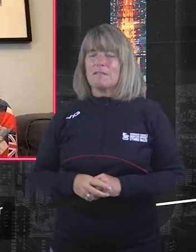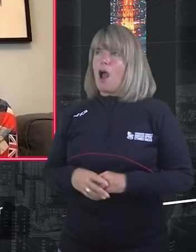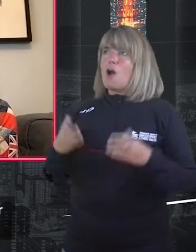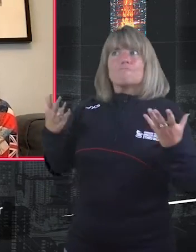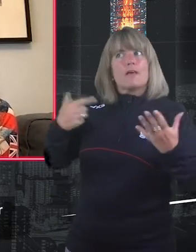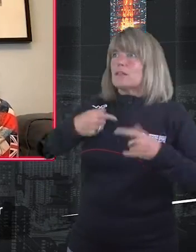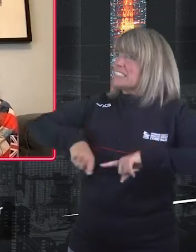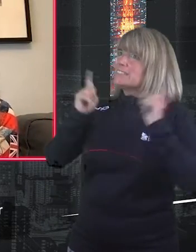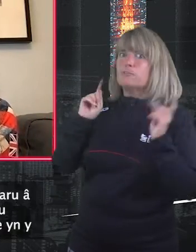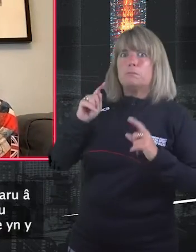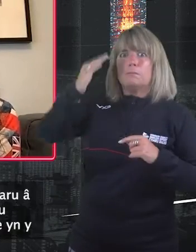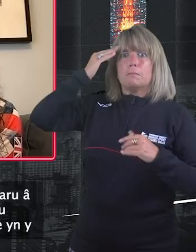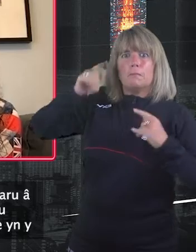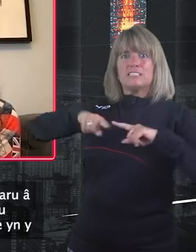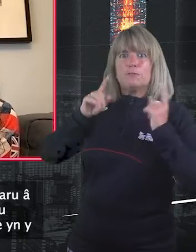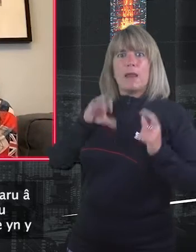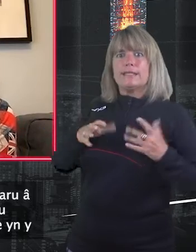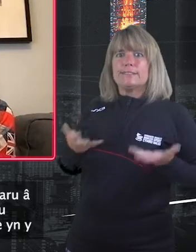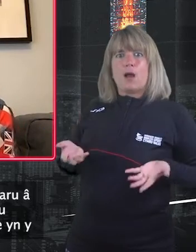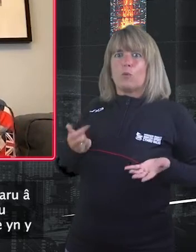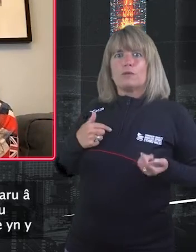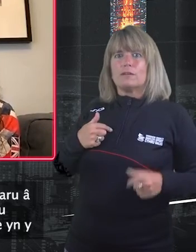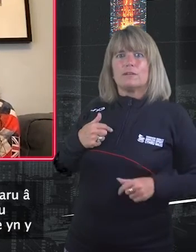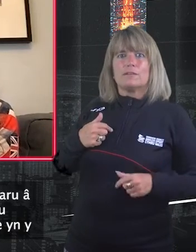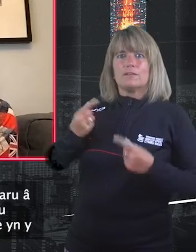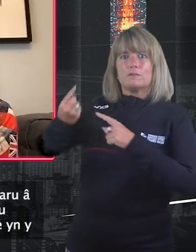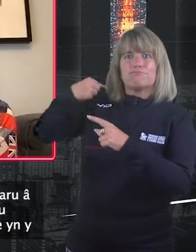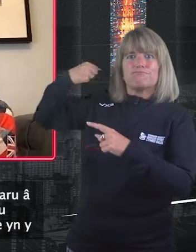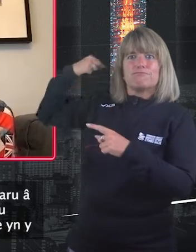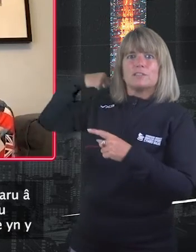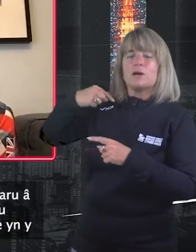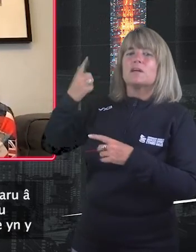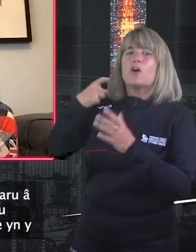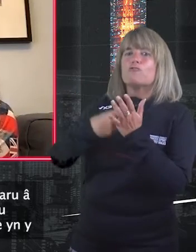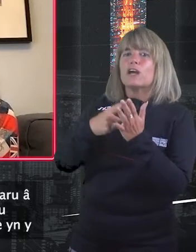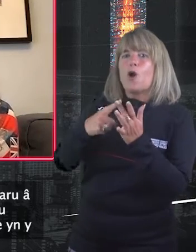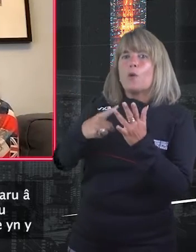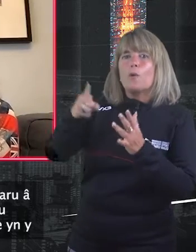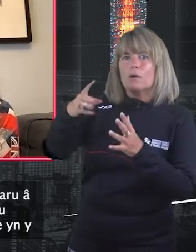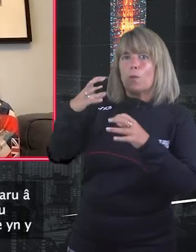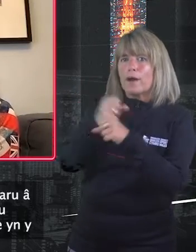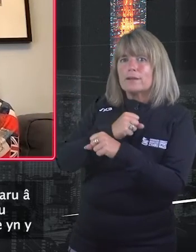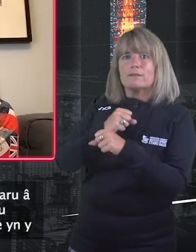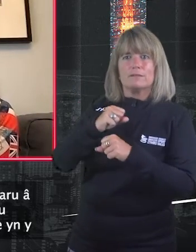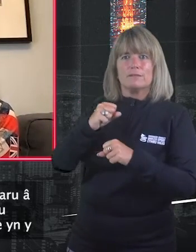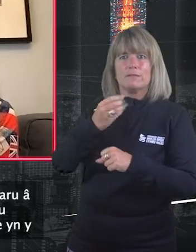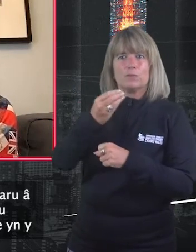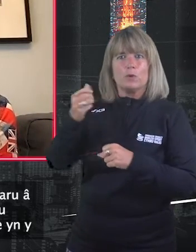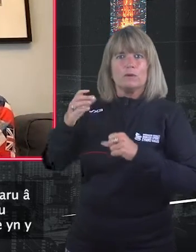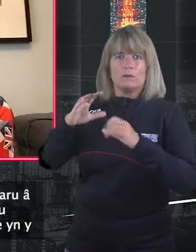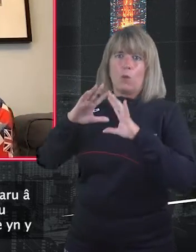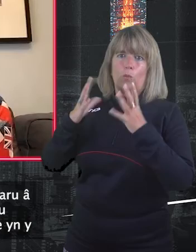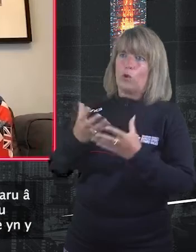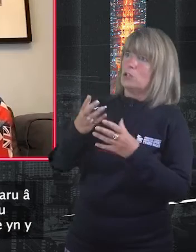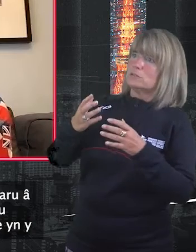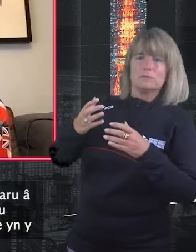these games? Yeah, I think I'm in a much different place going into these games than I have been previously. You know,